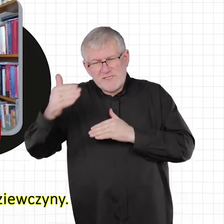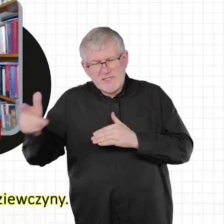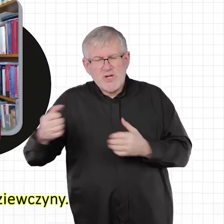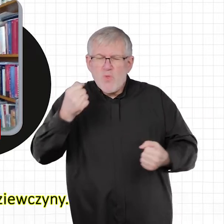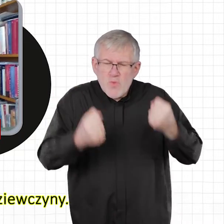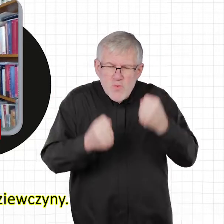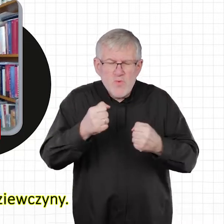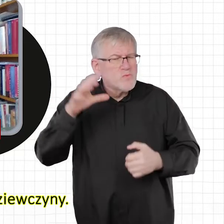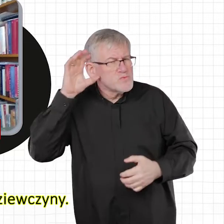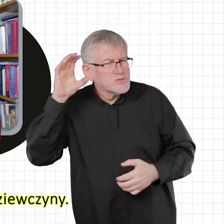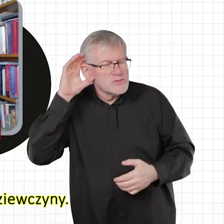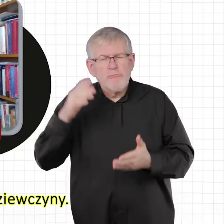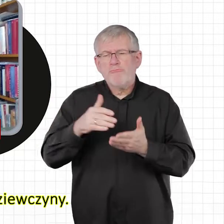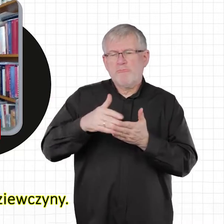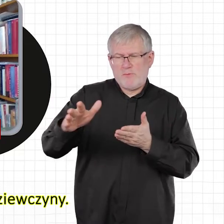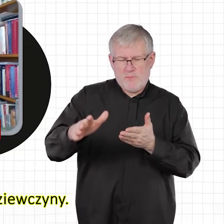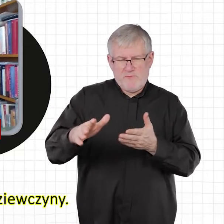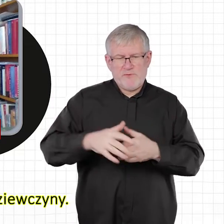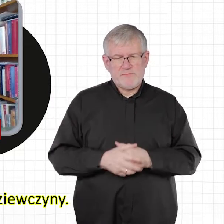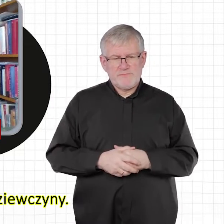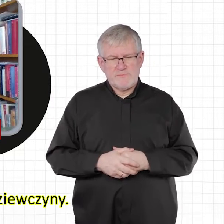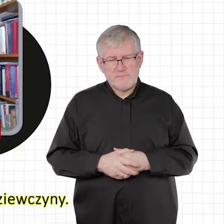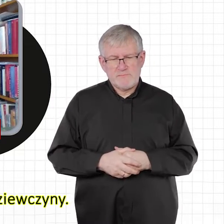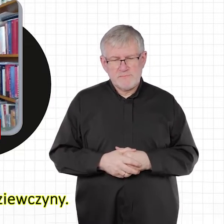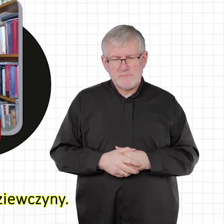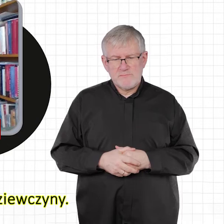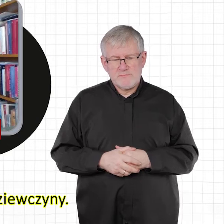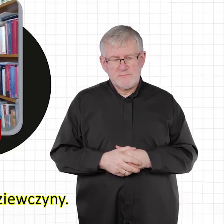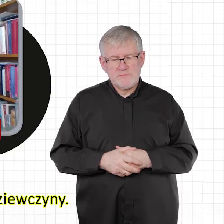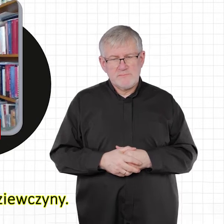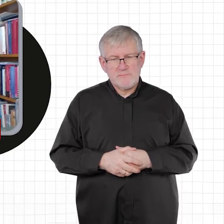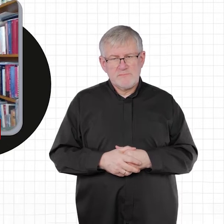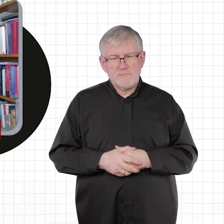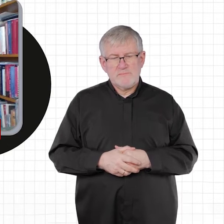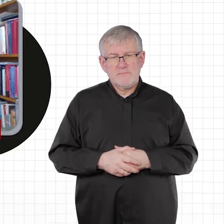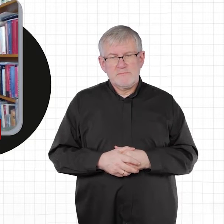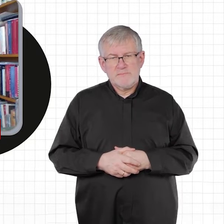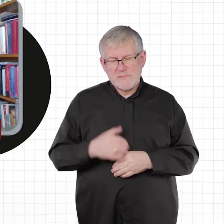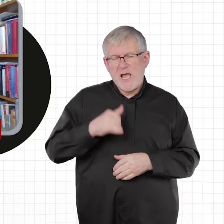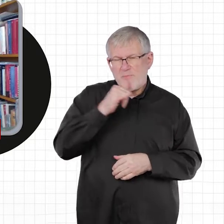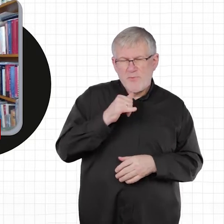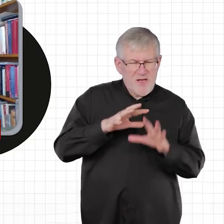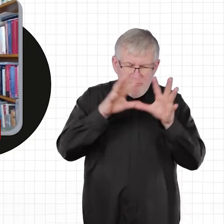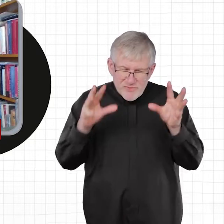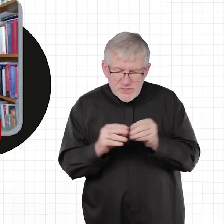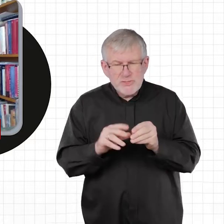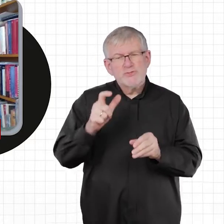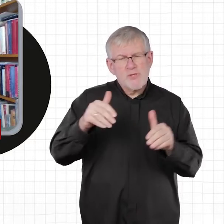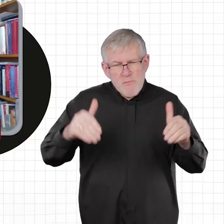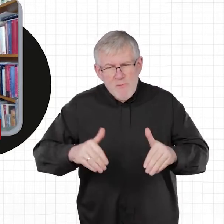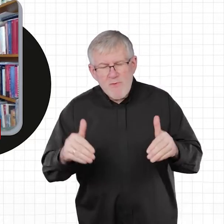she's attending in a class where there's 28 boys and only 3 girls. Of course,